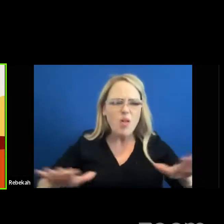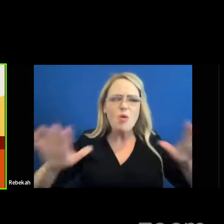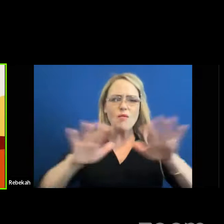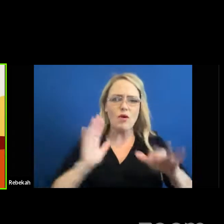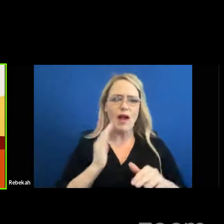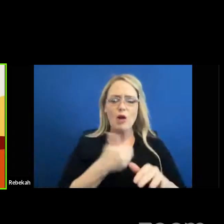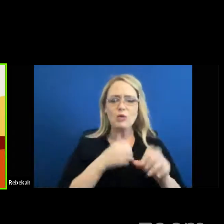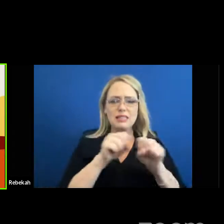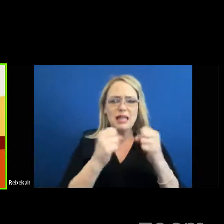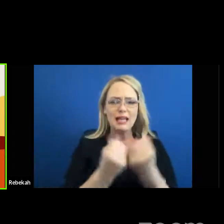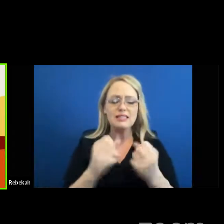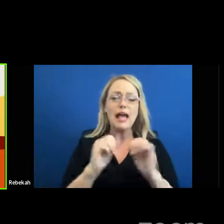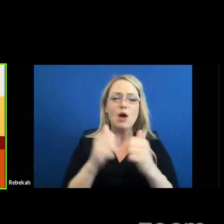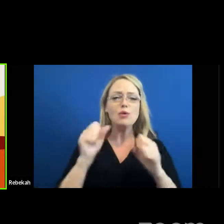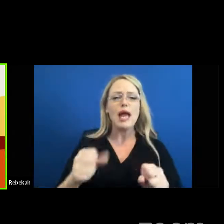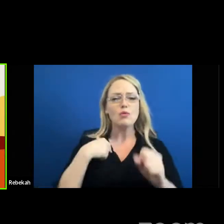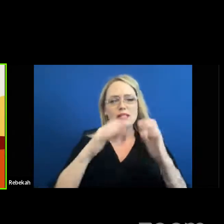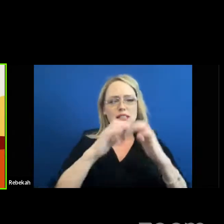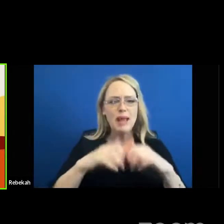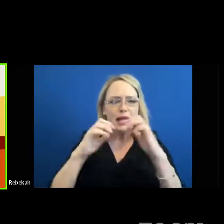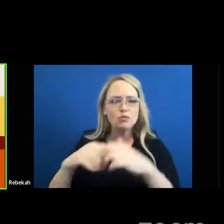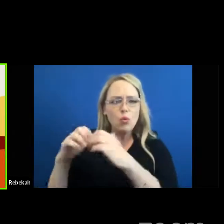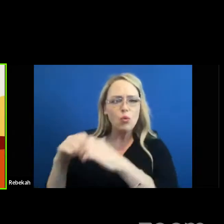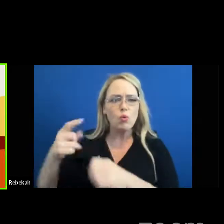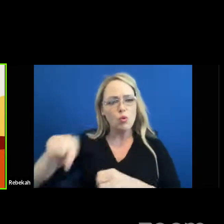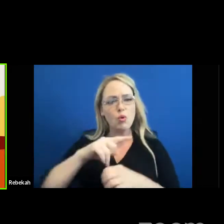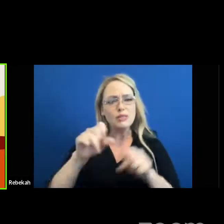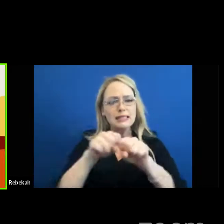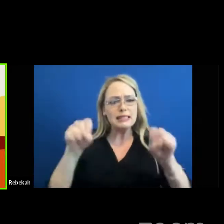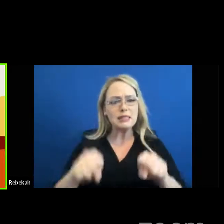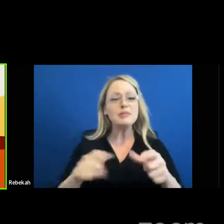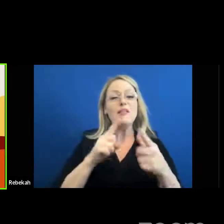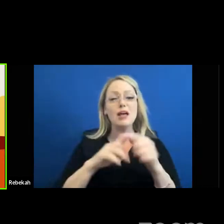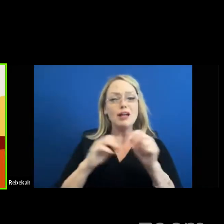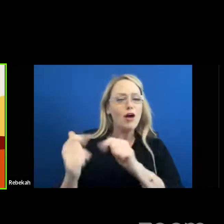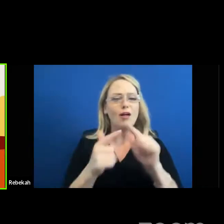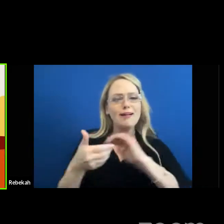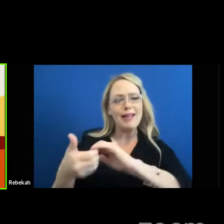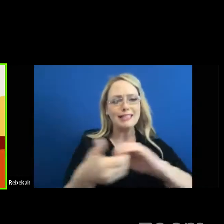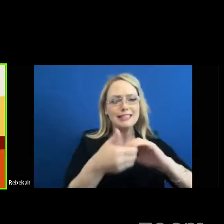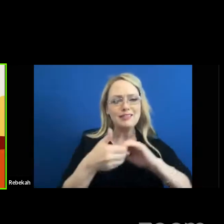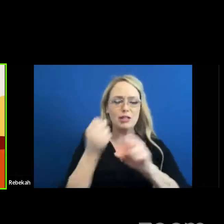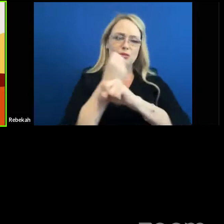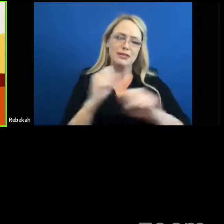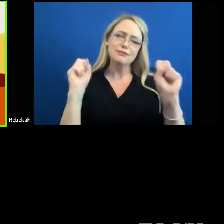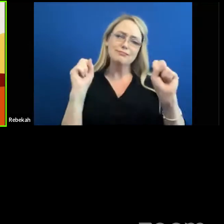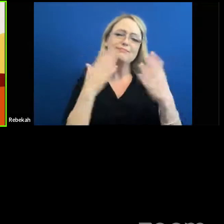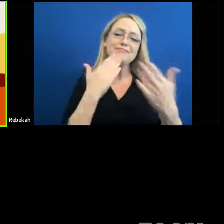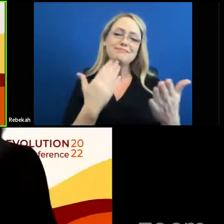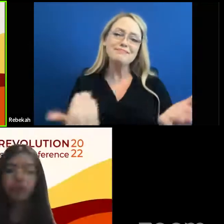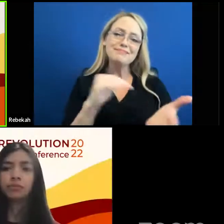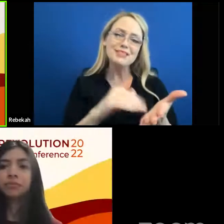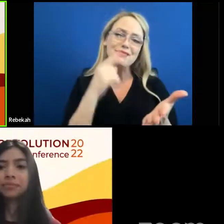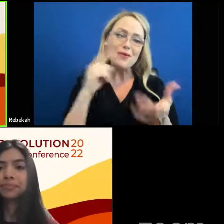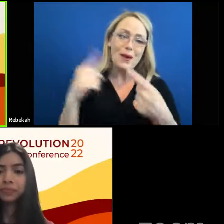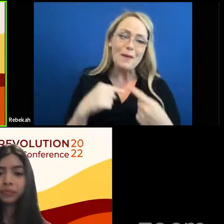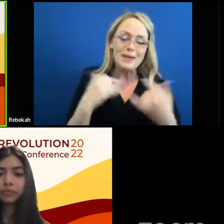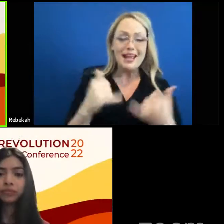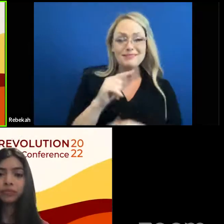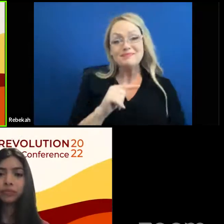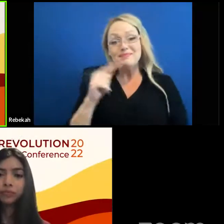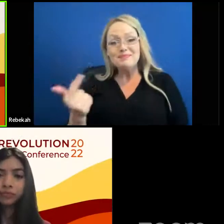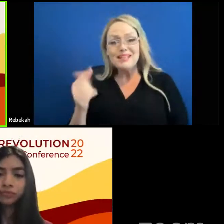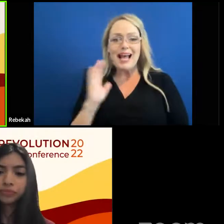to dismantle these systems and achieve collective liberation. Thank you again for being here, and I'll pass it to my wonderful co-lead,